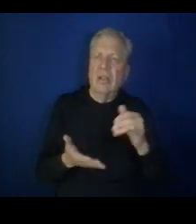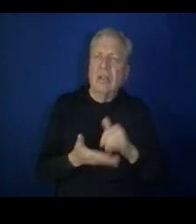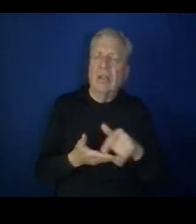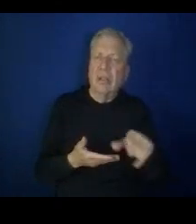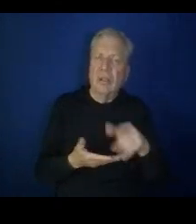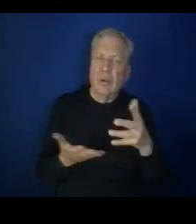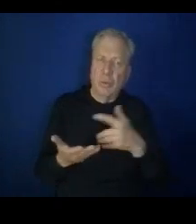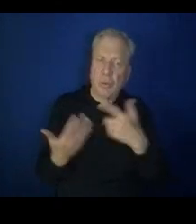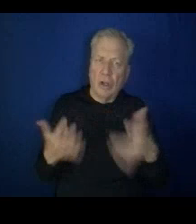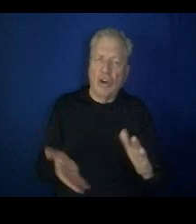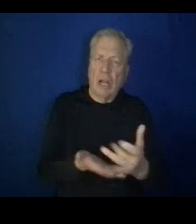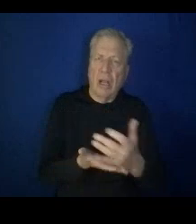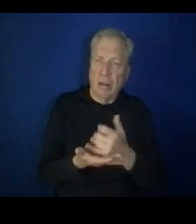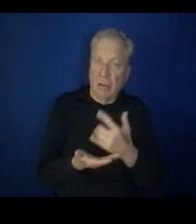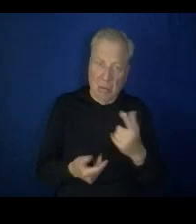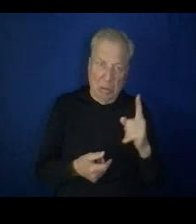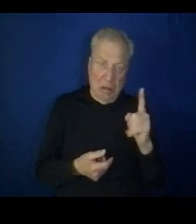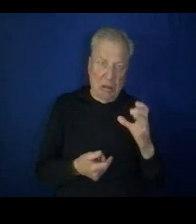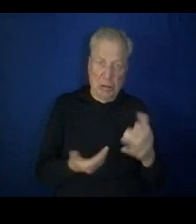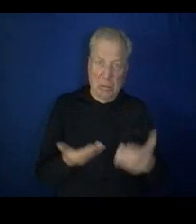year? 100?